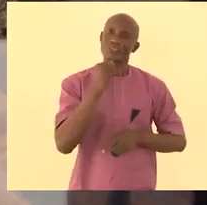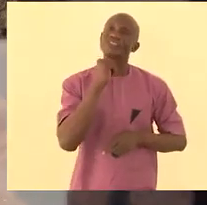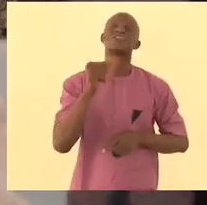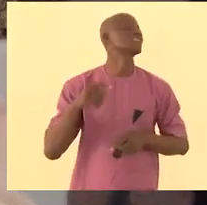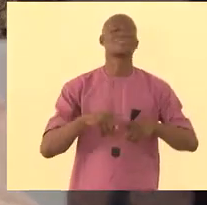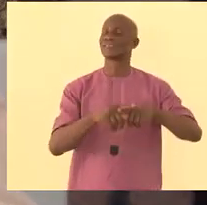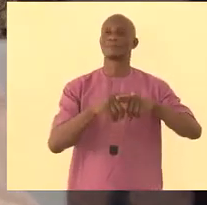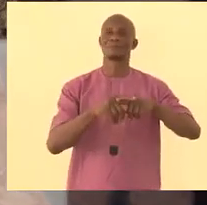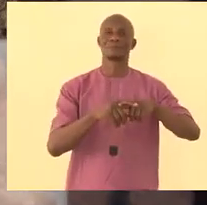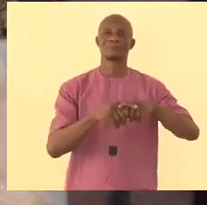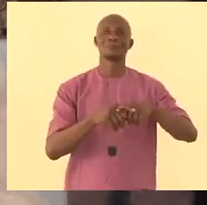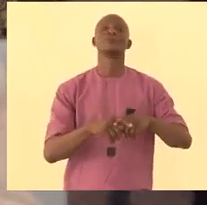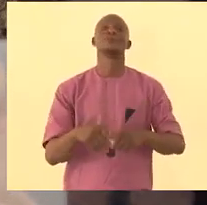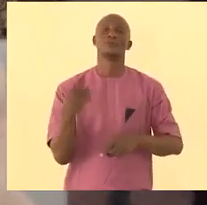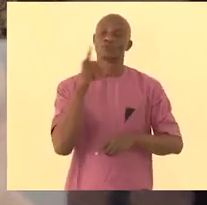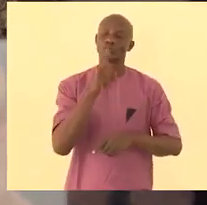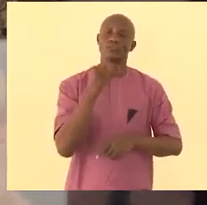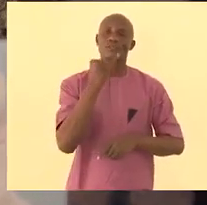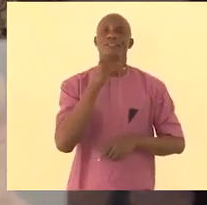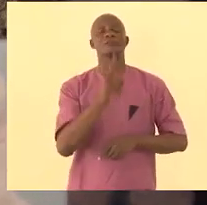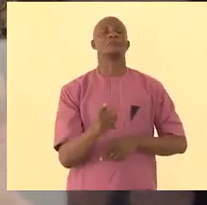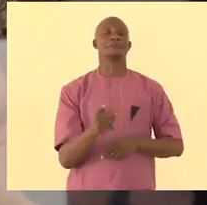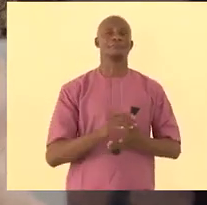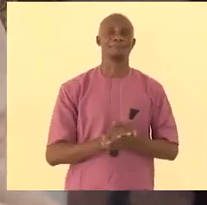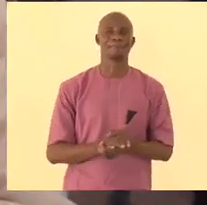contradictory. Truth is truth.